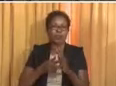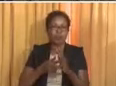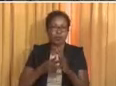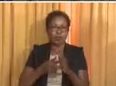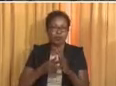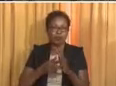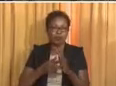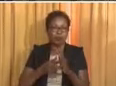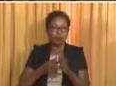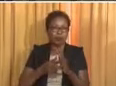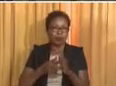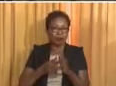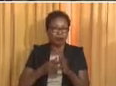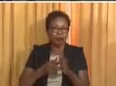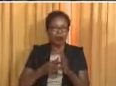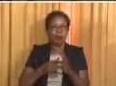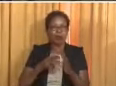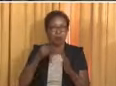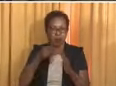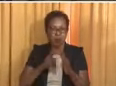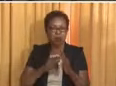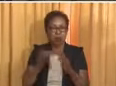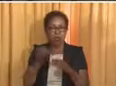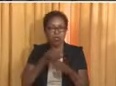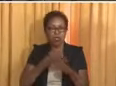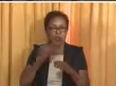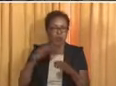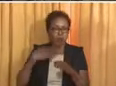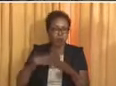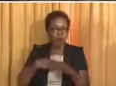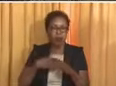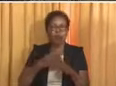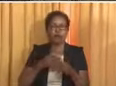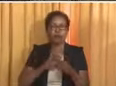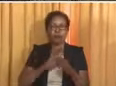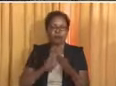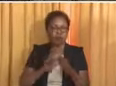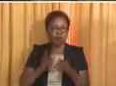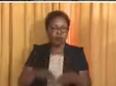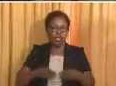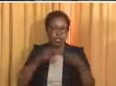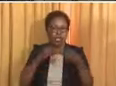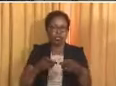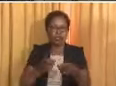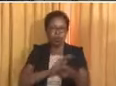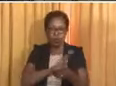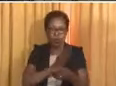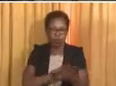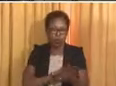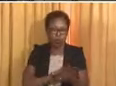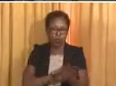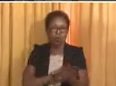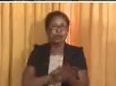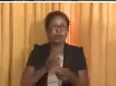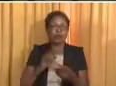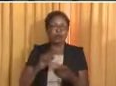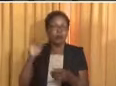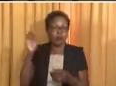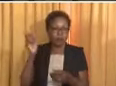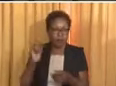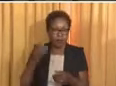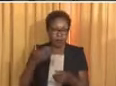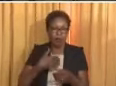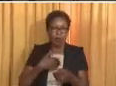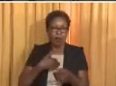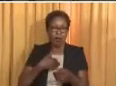reorganizes the architecture of the Constitution's order of delegated governance. It is not in dispute that the President bears an